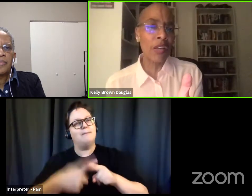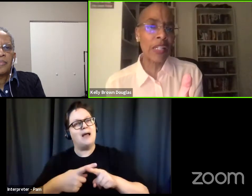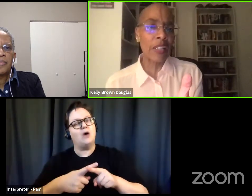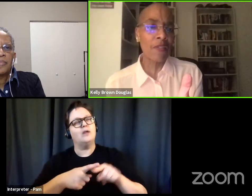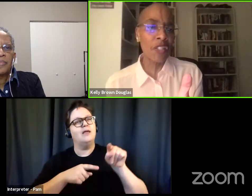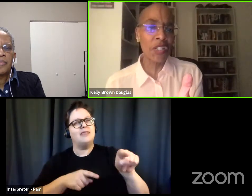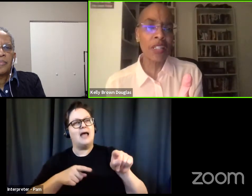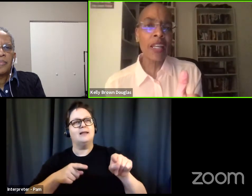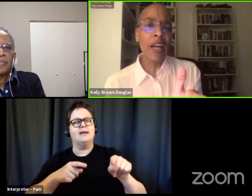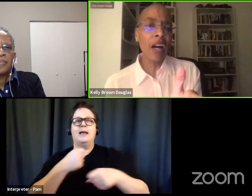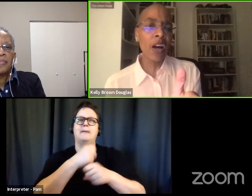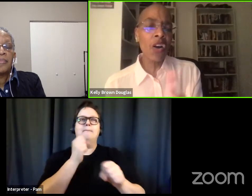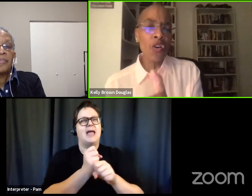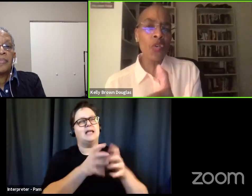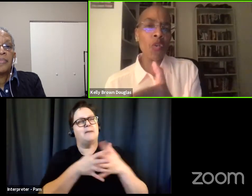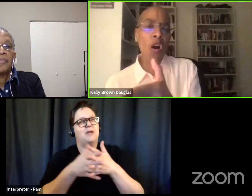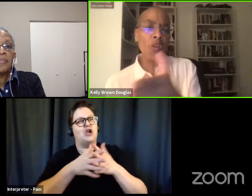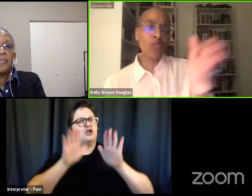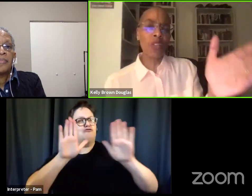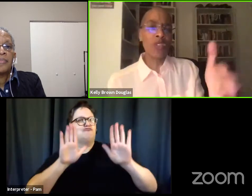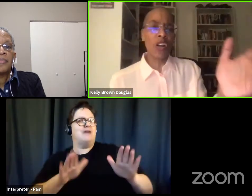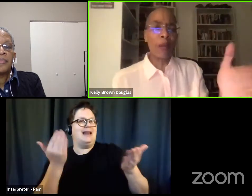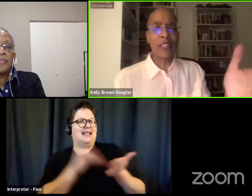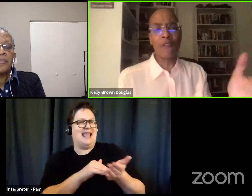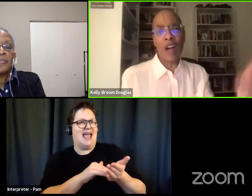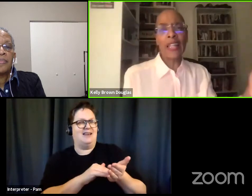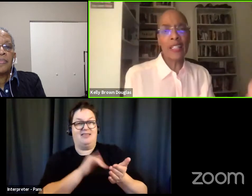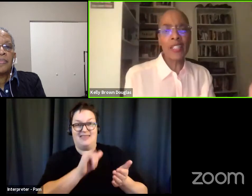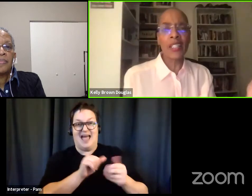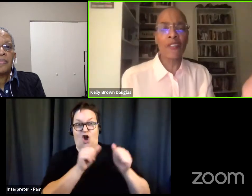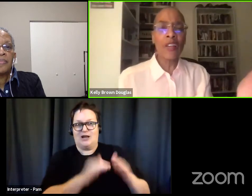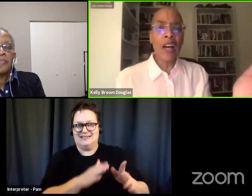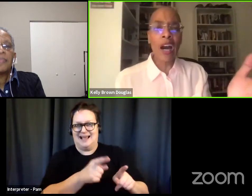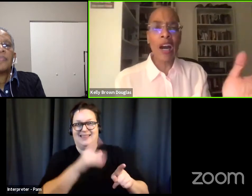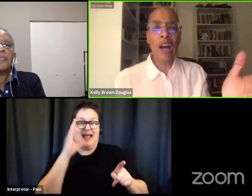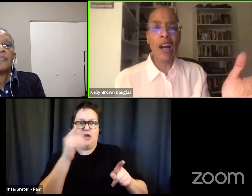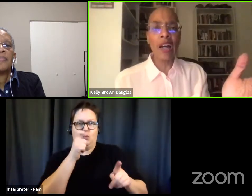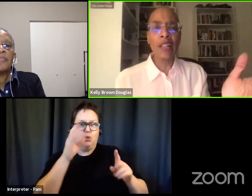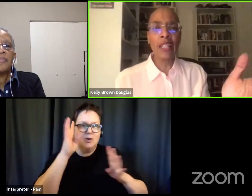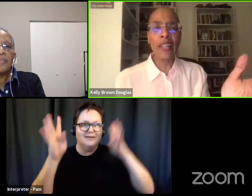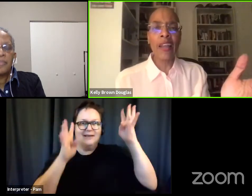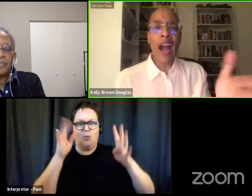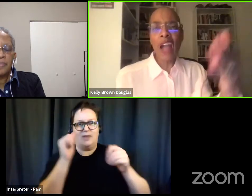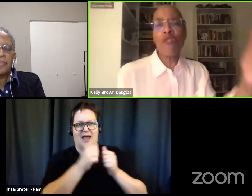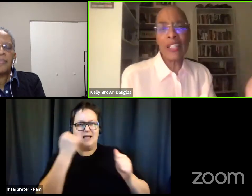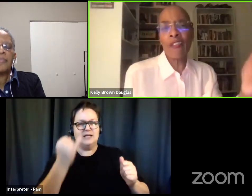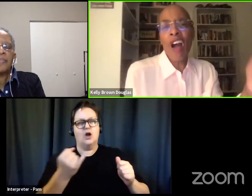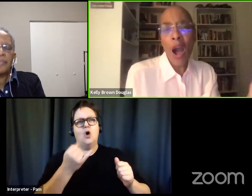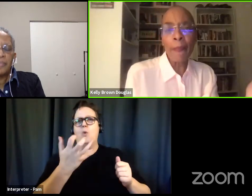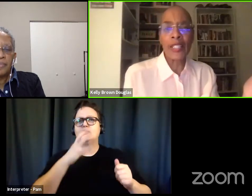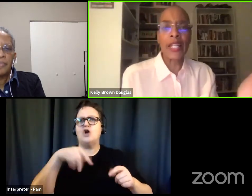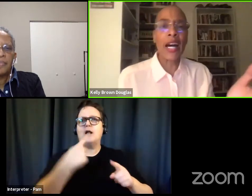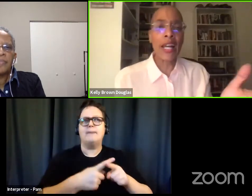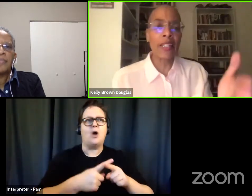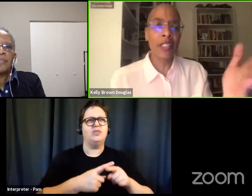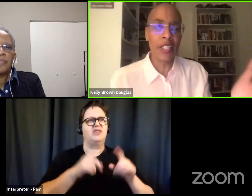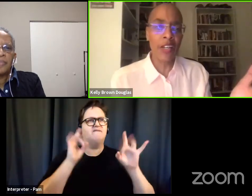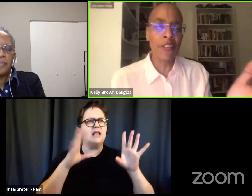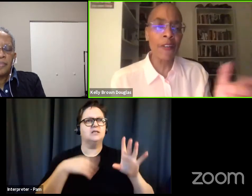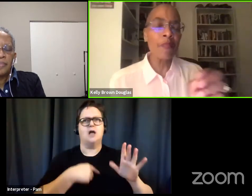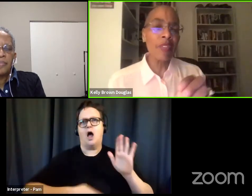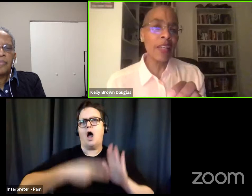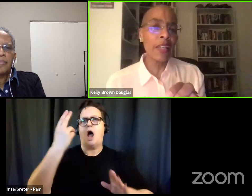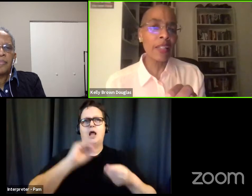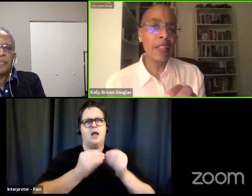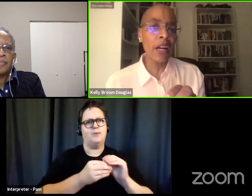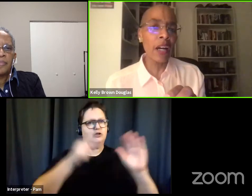America Great Again vision, who always want to talk about the violence of the high rates of homicides, et